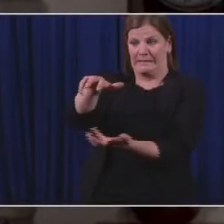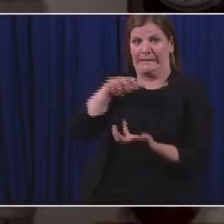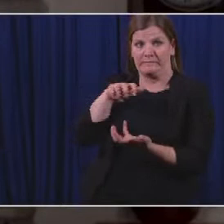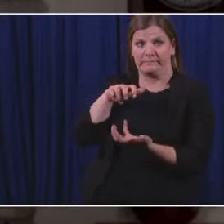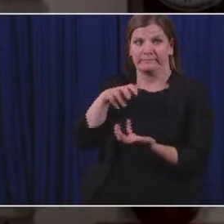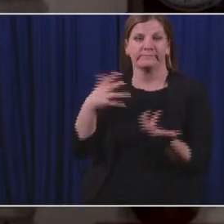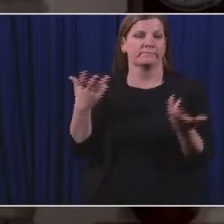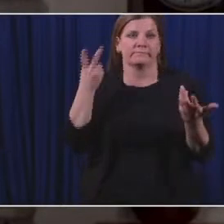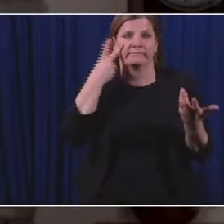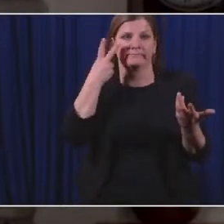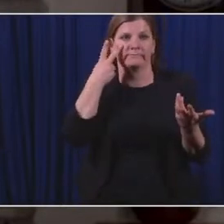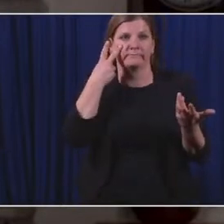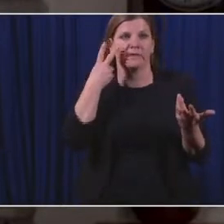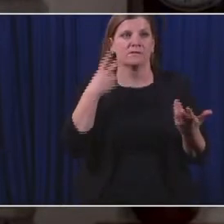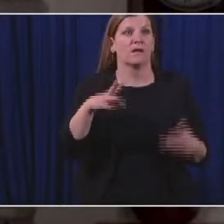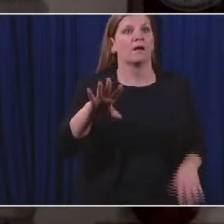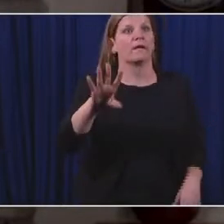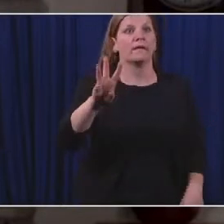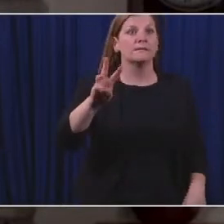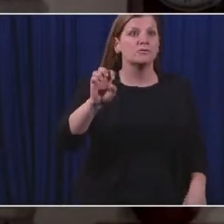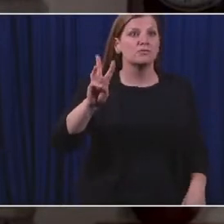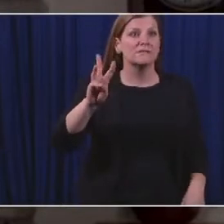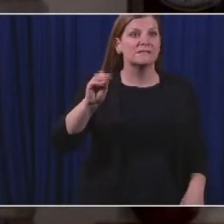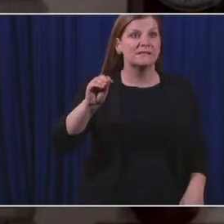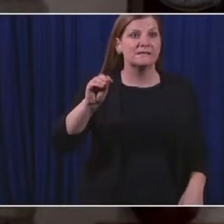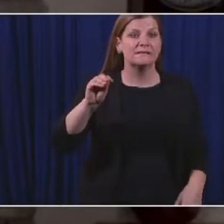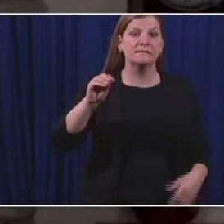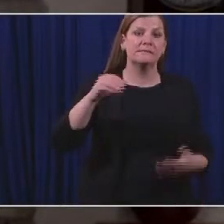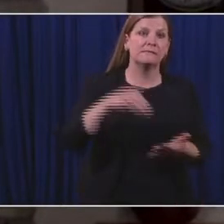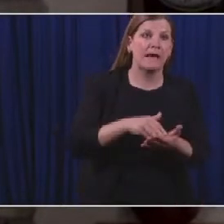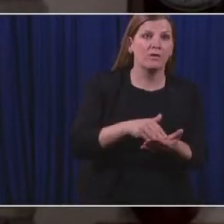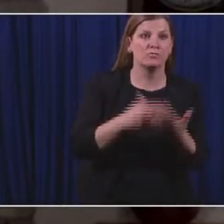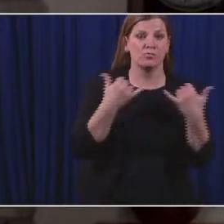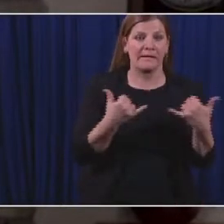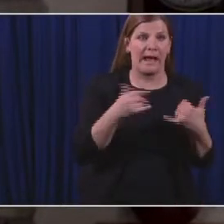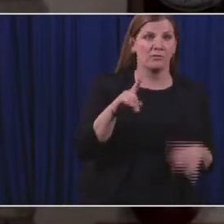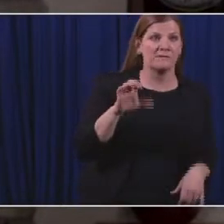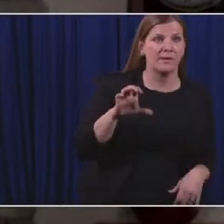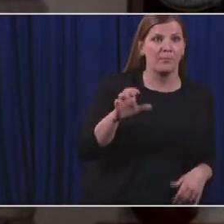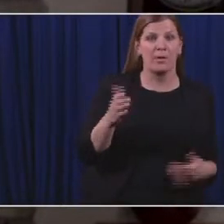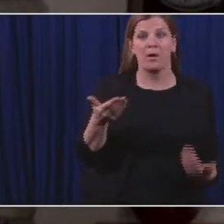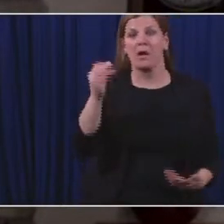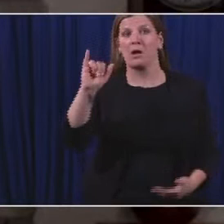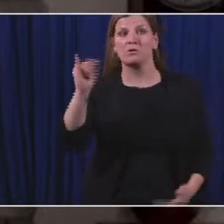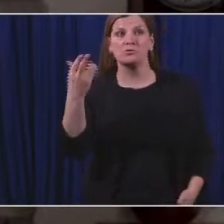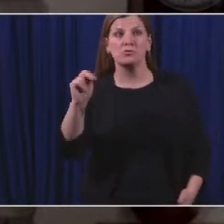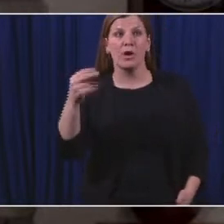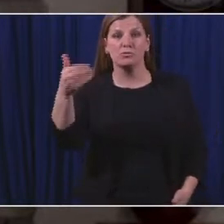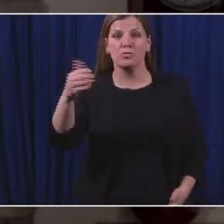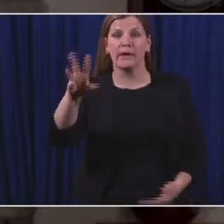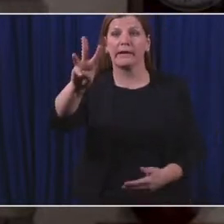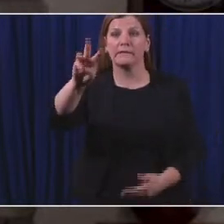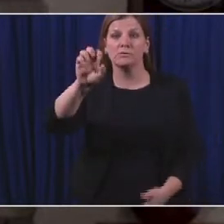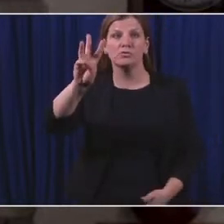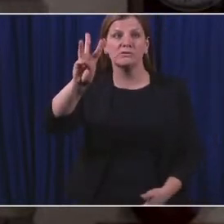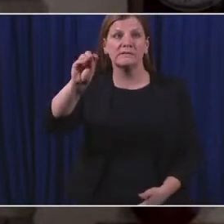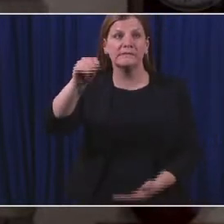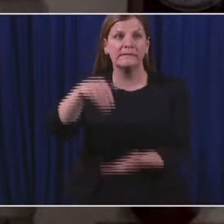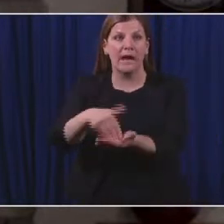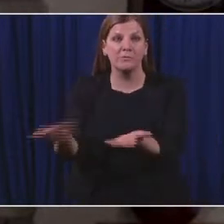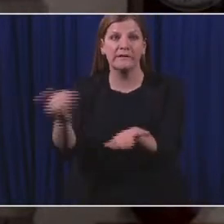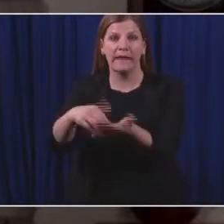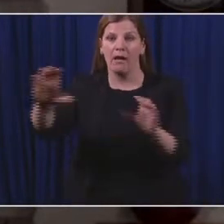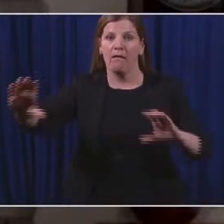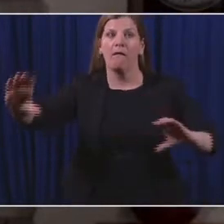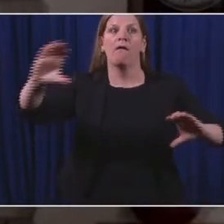660,000 we hope in December, 660,000 in January. You can tell